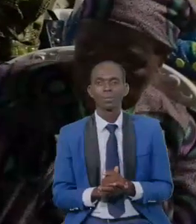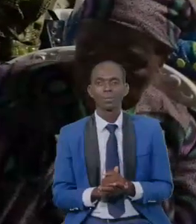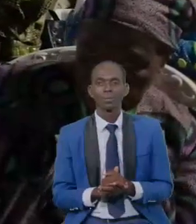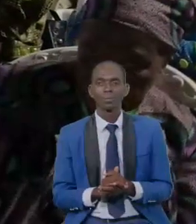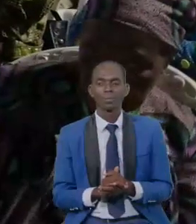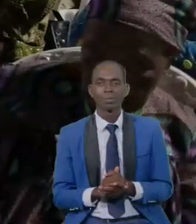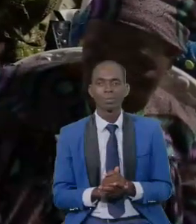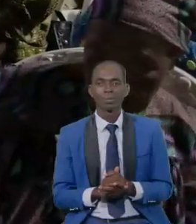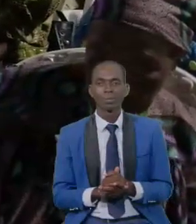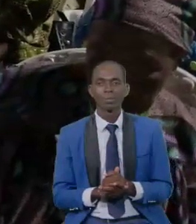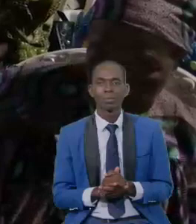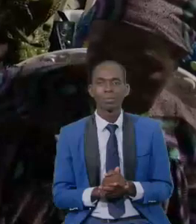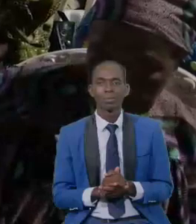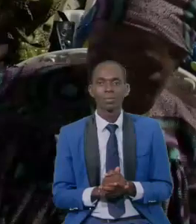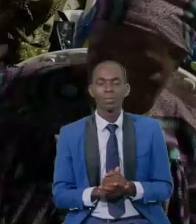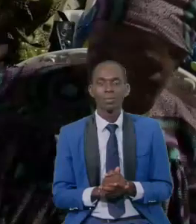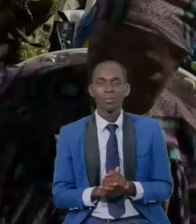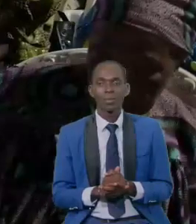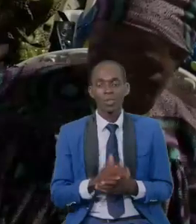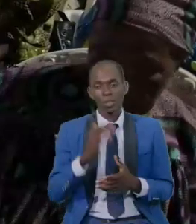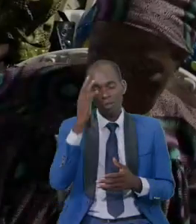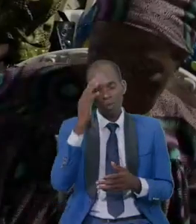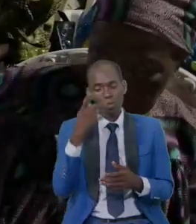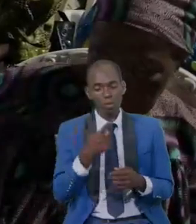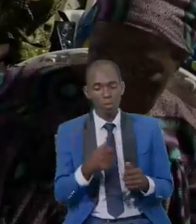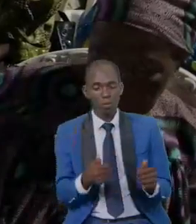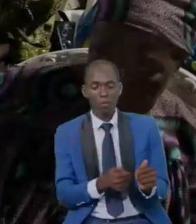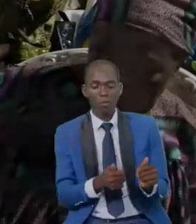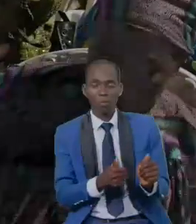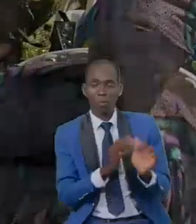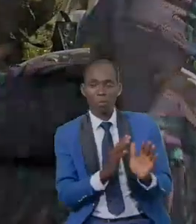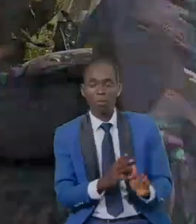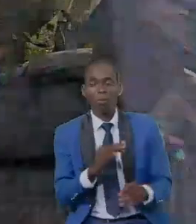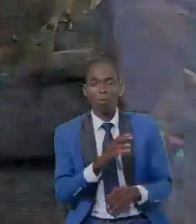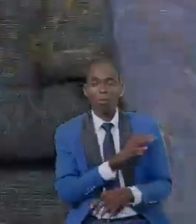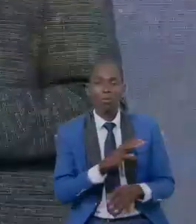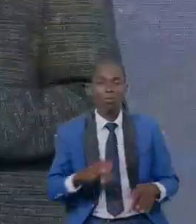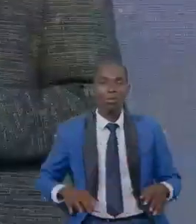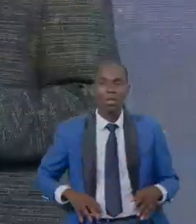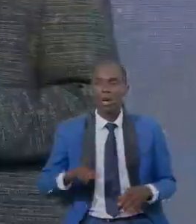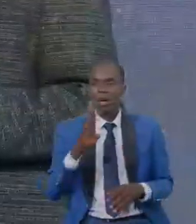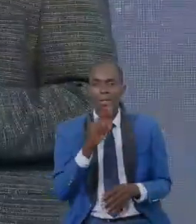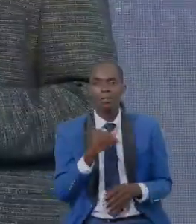You know, the followers of Christ, they're not anemic.